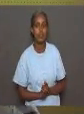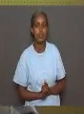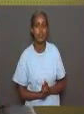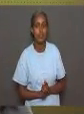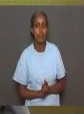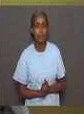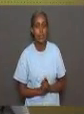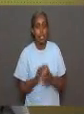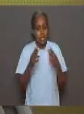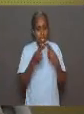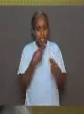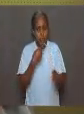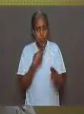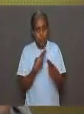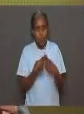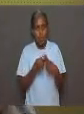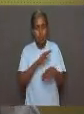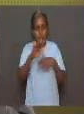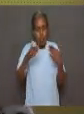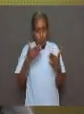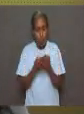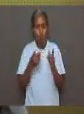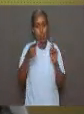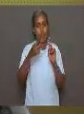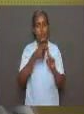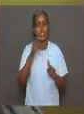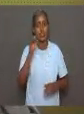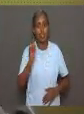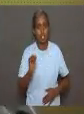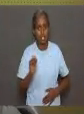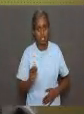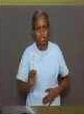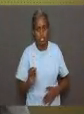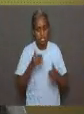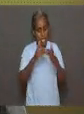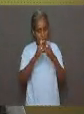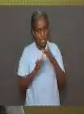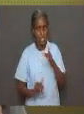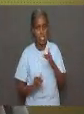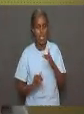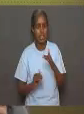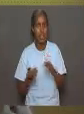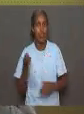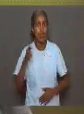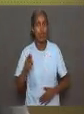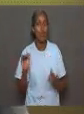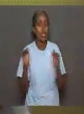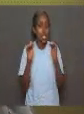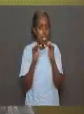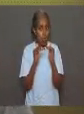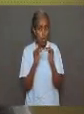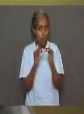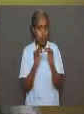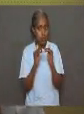It is the product of all positive integers less than or equal